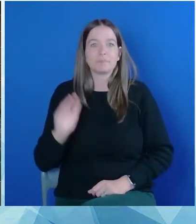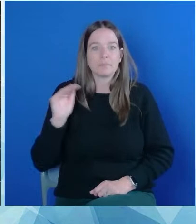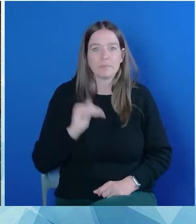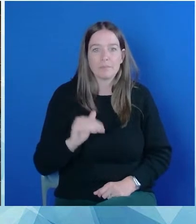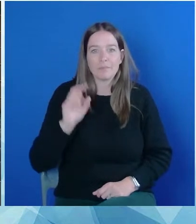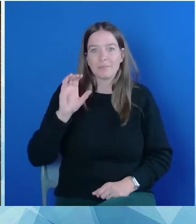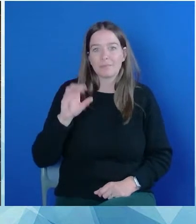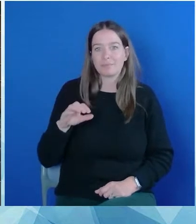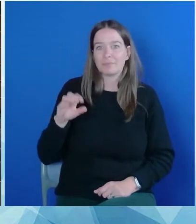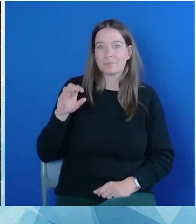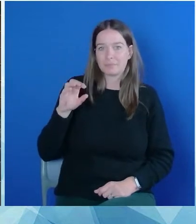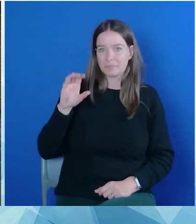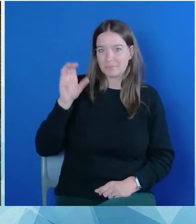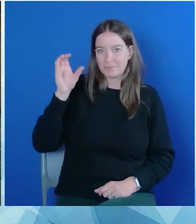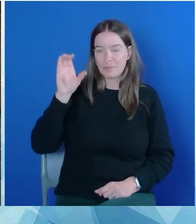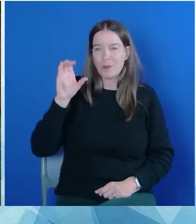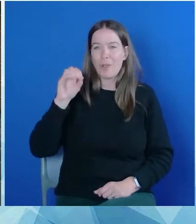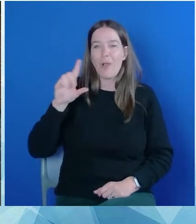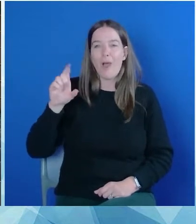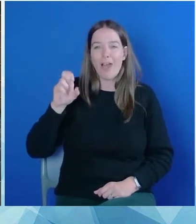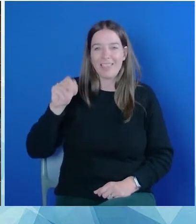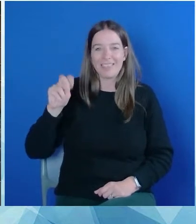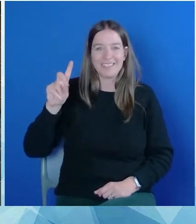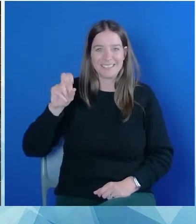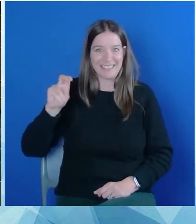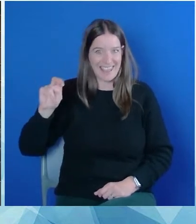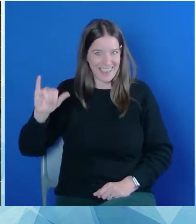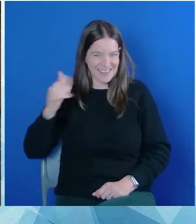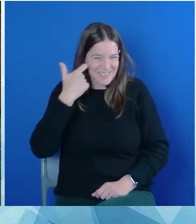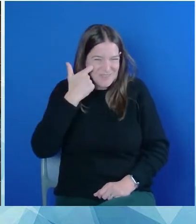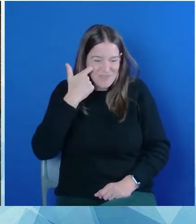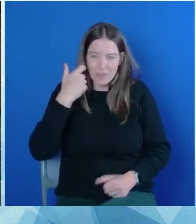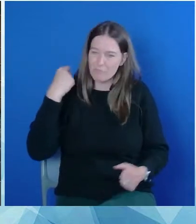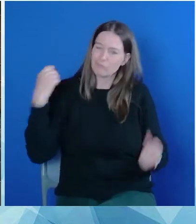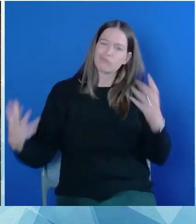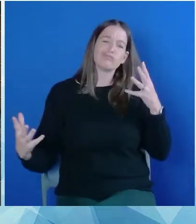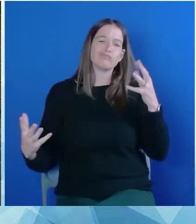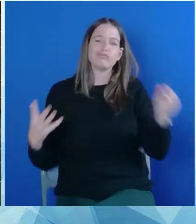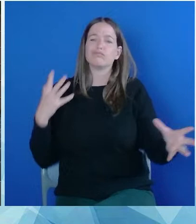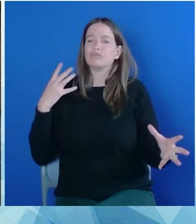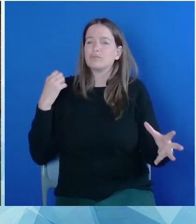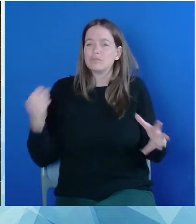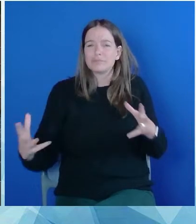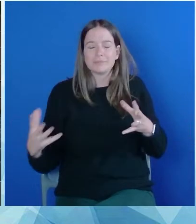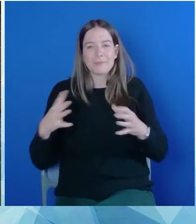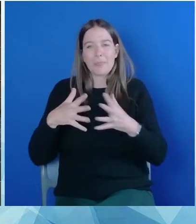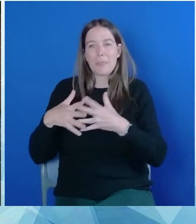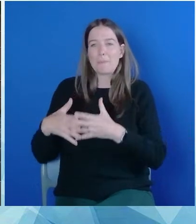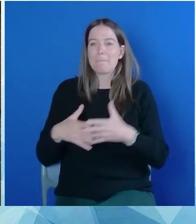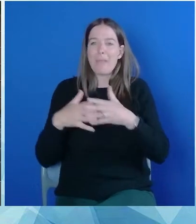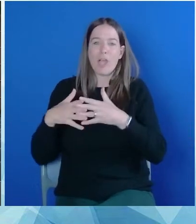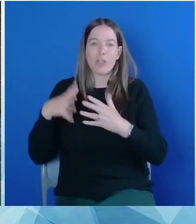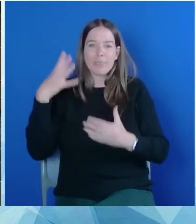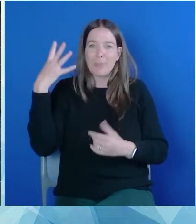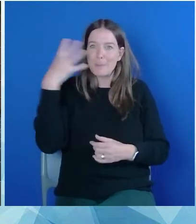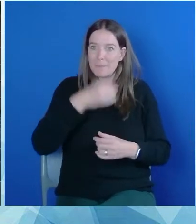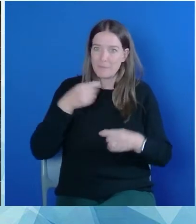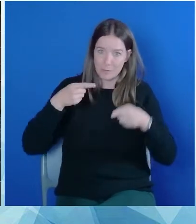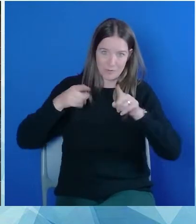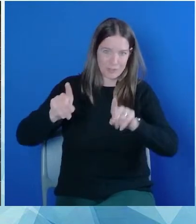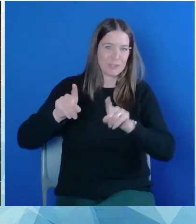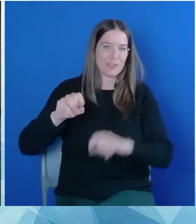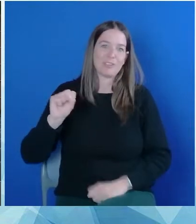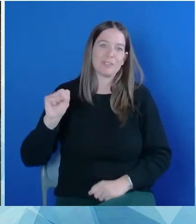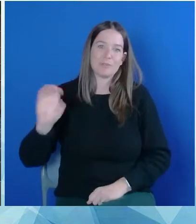Colin Denny most recently gave a great performance of America the Beautiful at the Super Bowl.